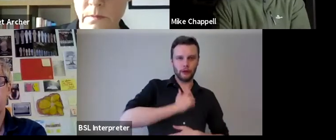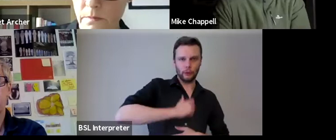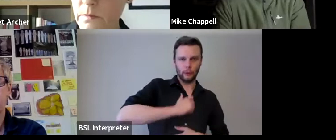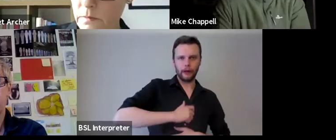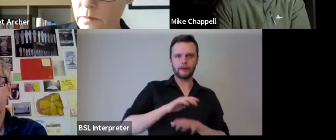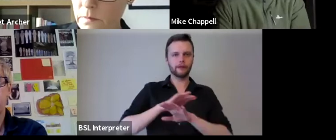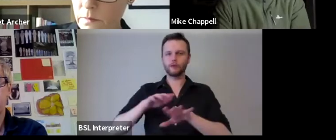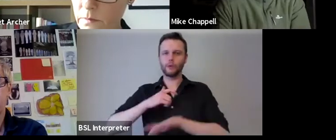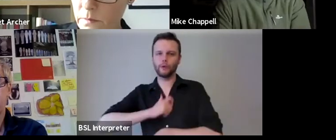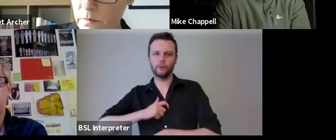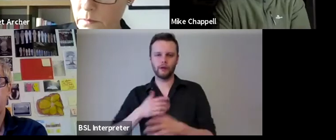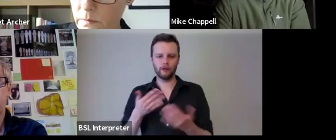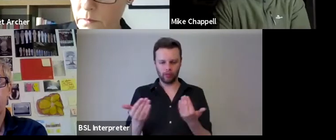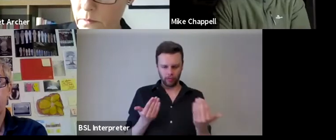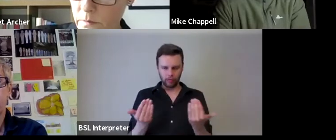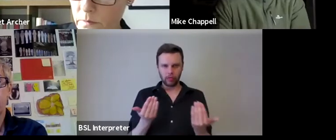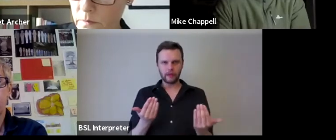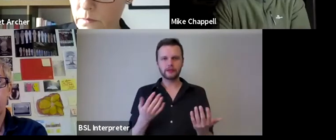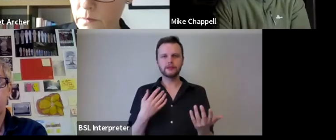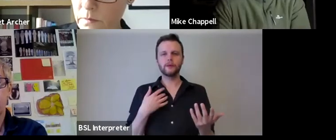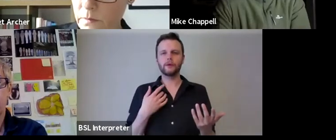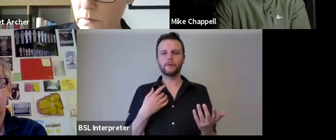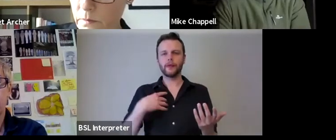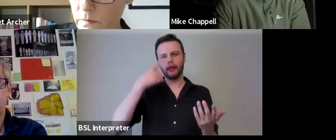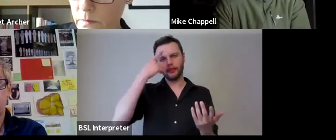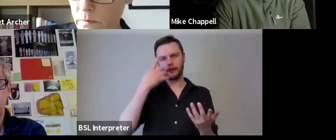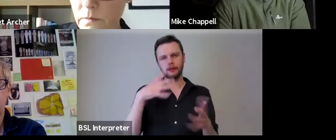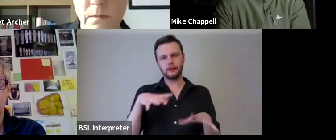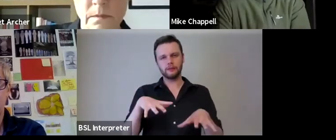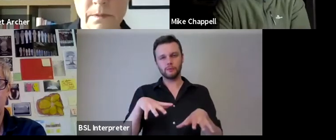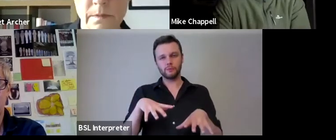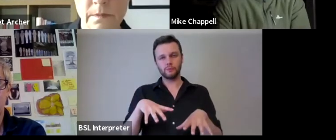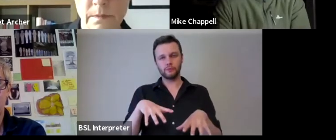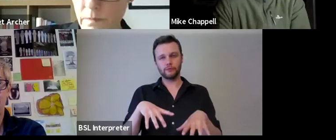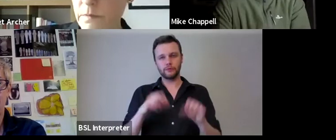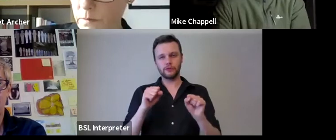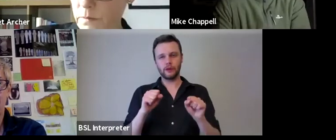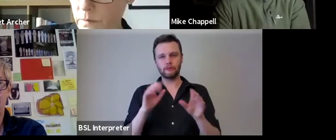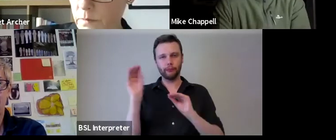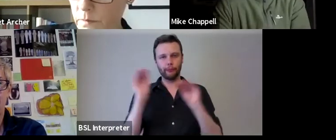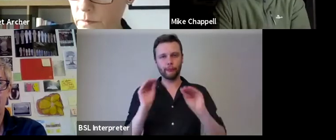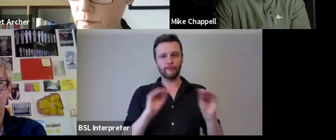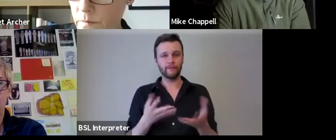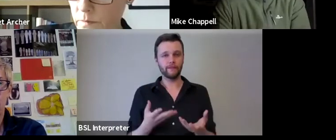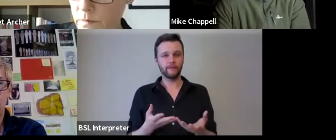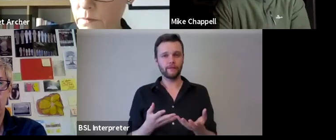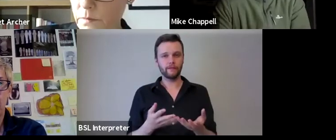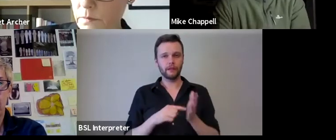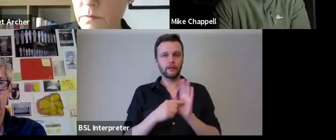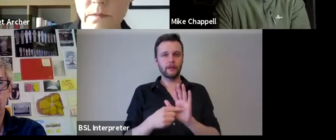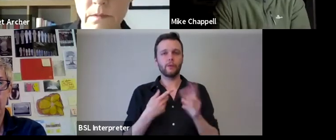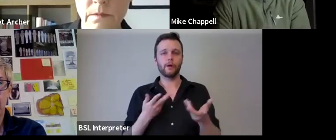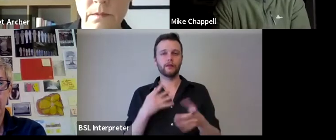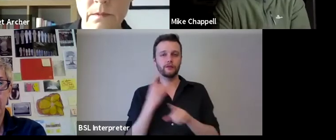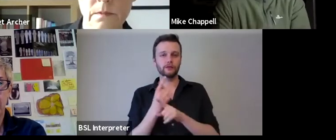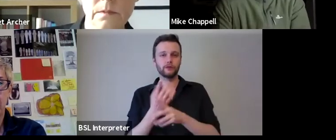in a way. So I think, yeah, you can play the moving image and I can join in the conversation